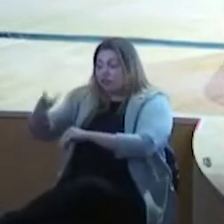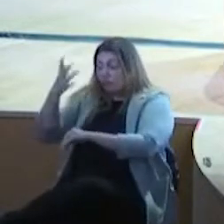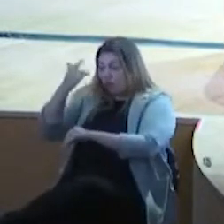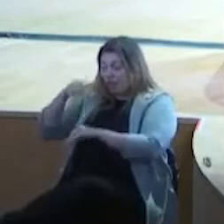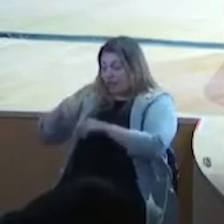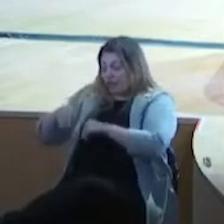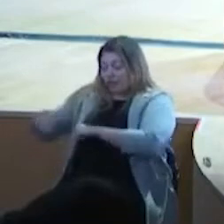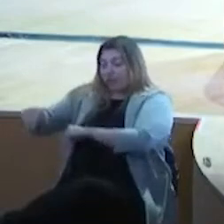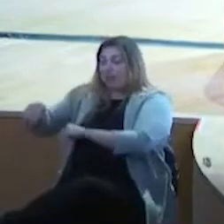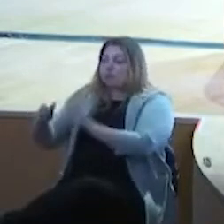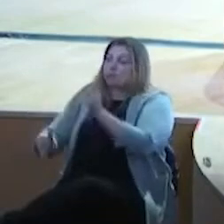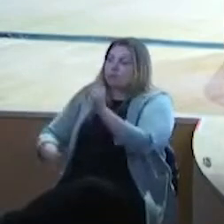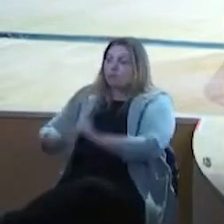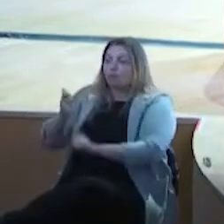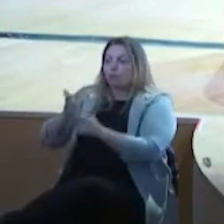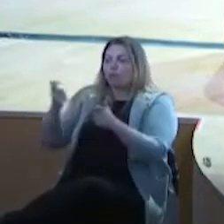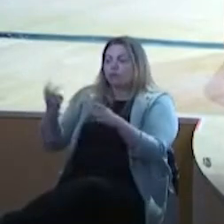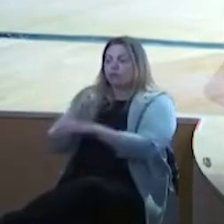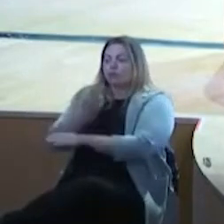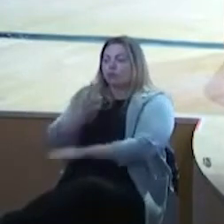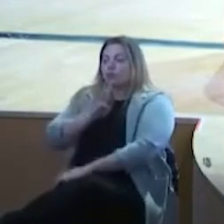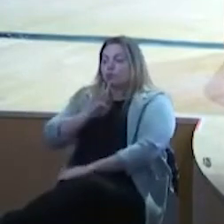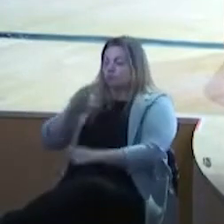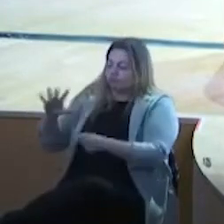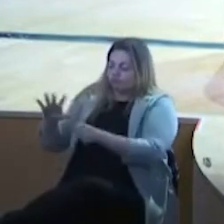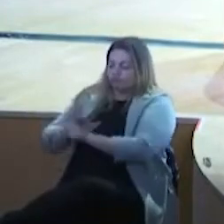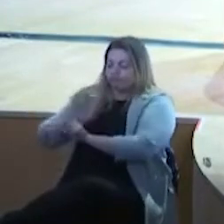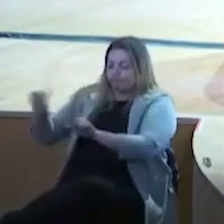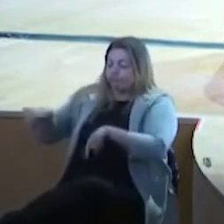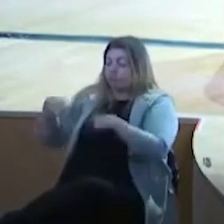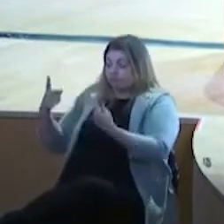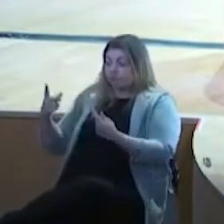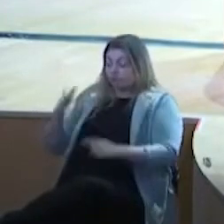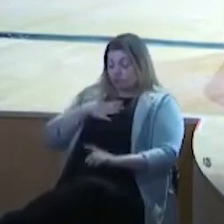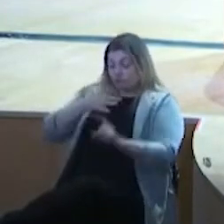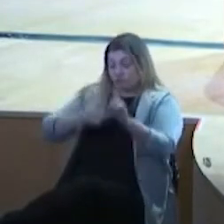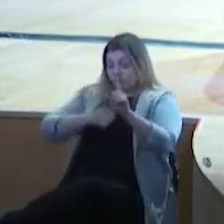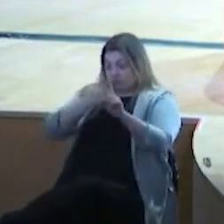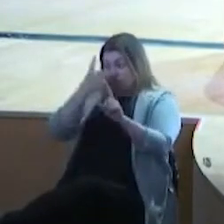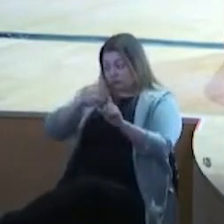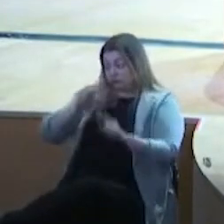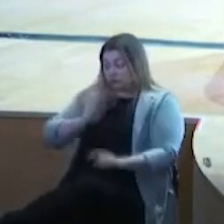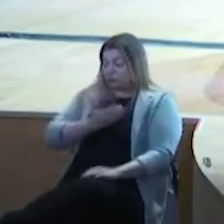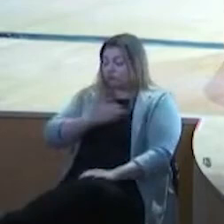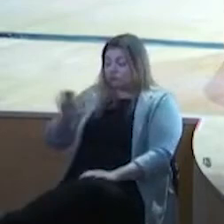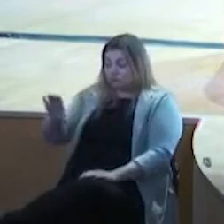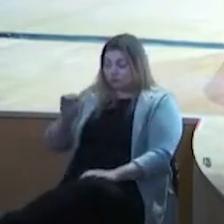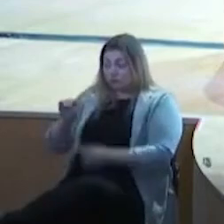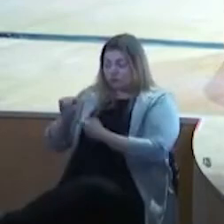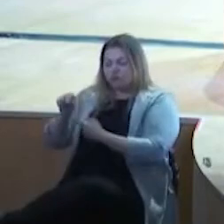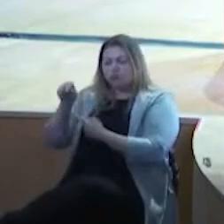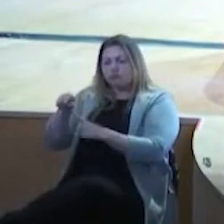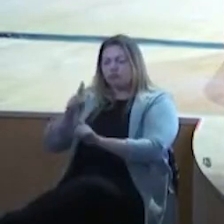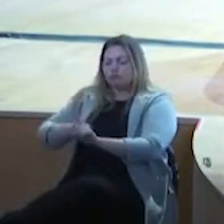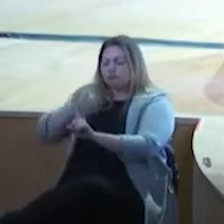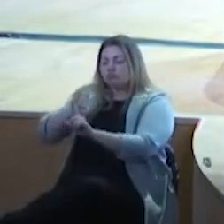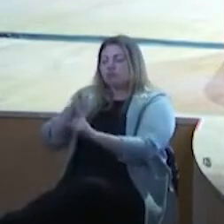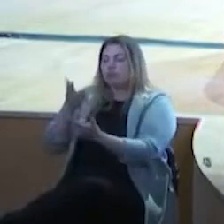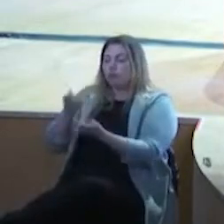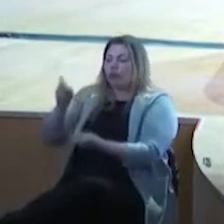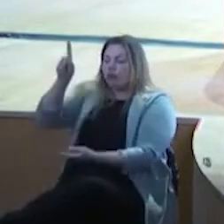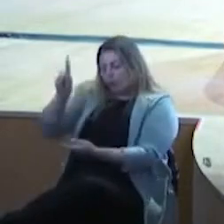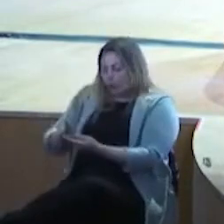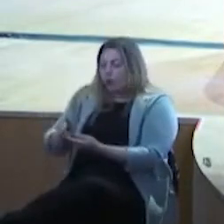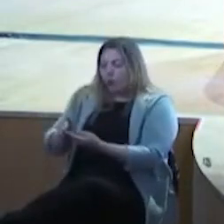biggest user of water. So my goal through our company is to minimize our